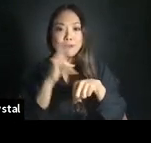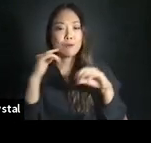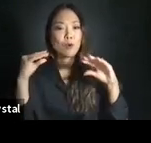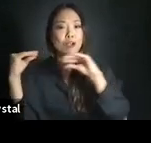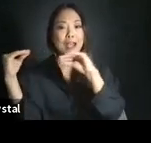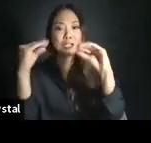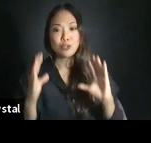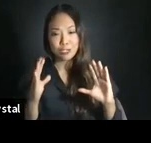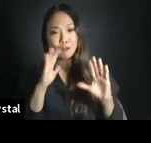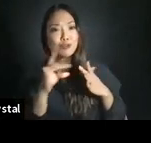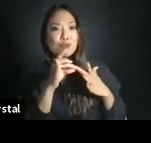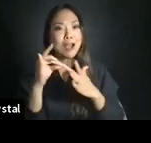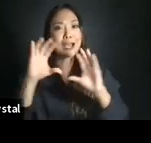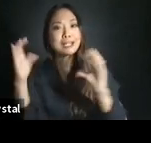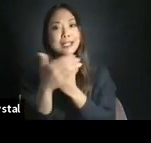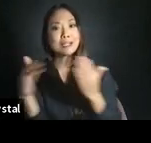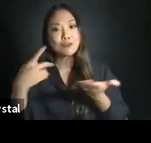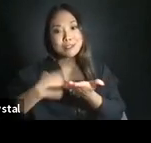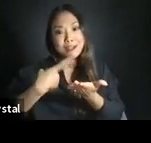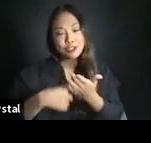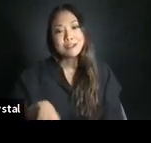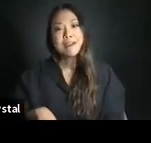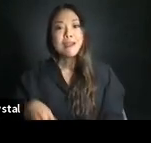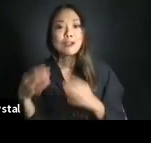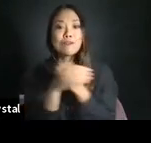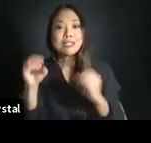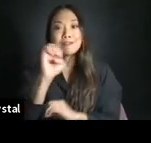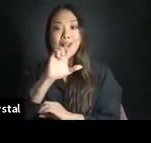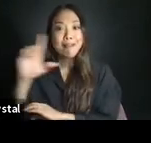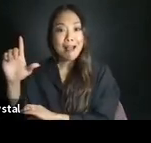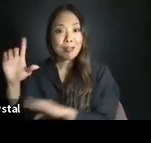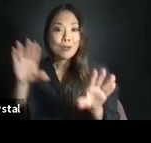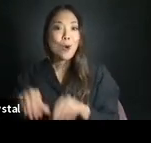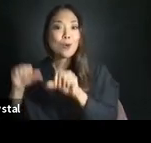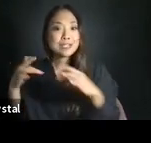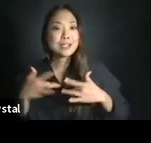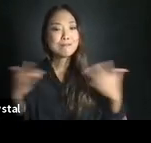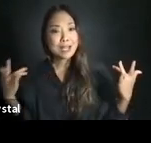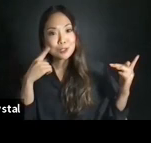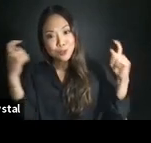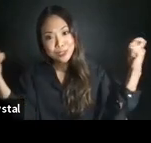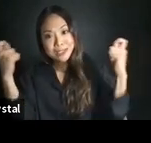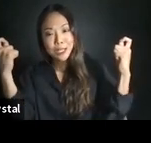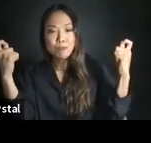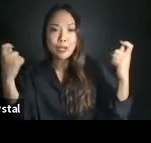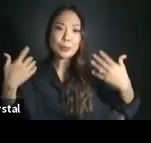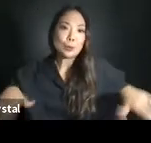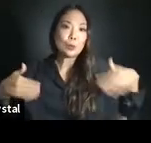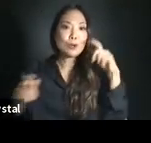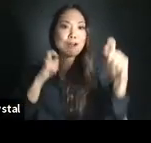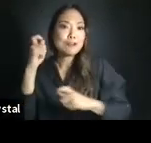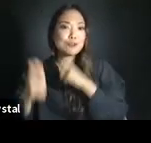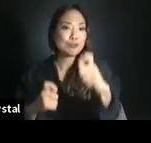discussions and the office of english language learners is hosting events to celebrate the vibrant contributions of the latinx